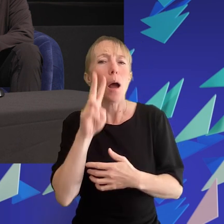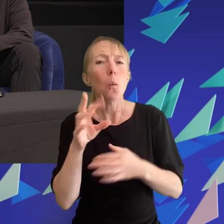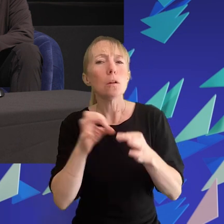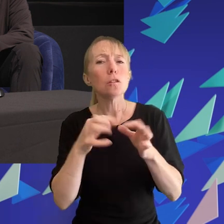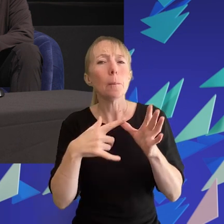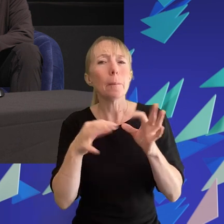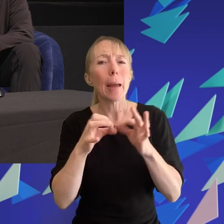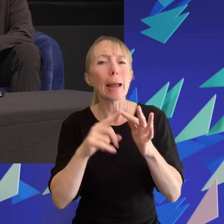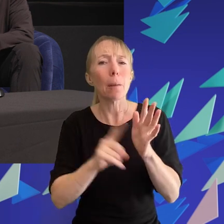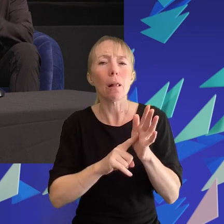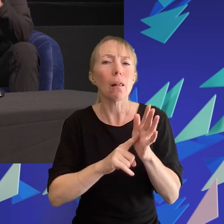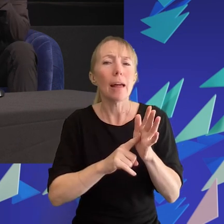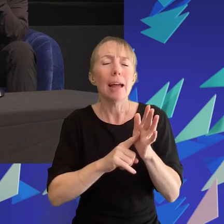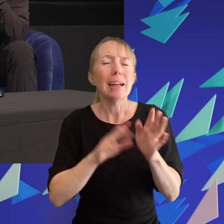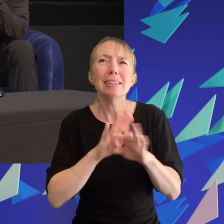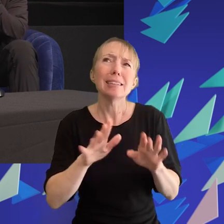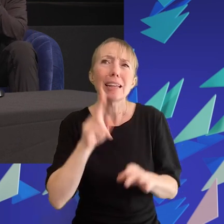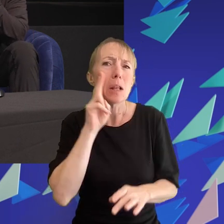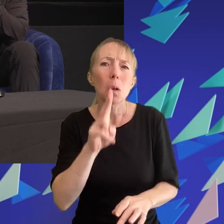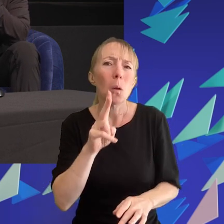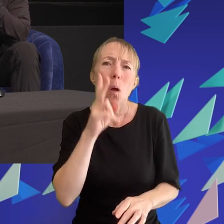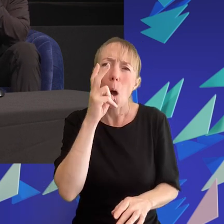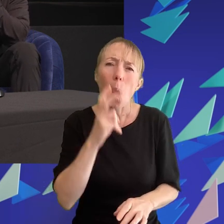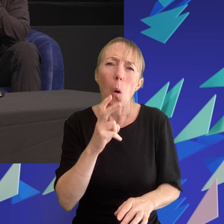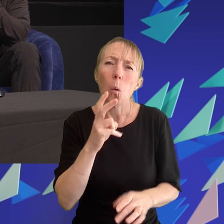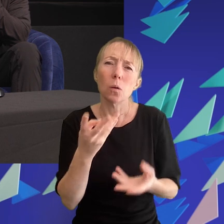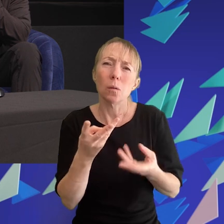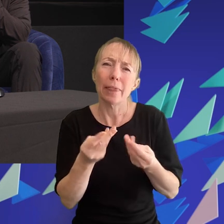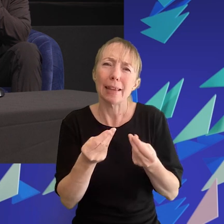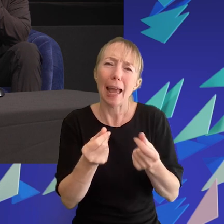in any way in terms of the texture of the film.